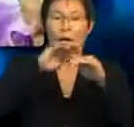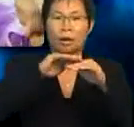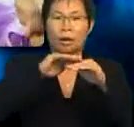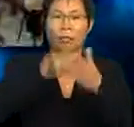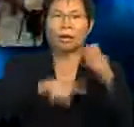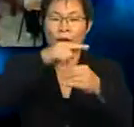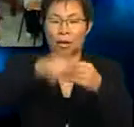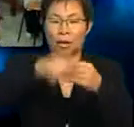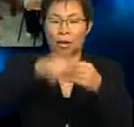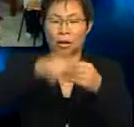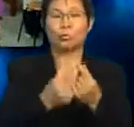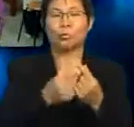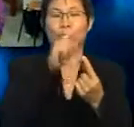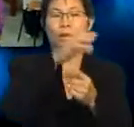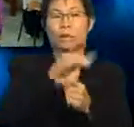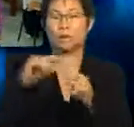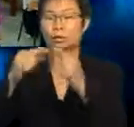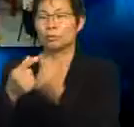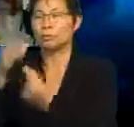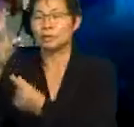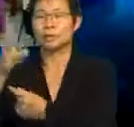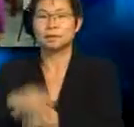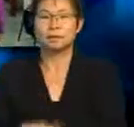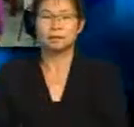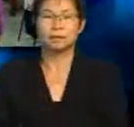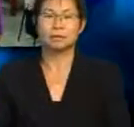Okay, what about group 1 and group 6?